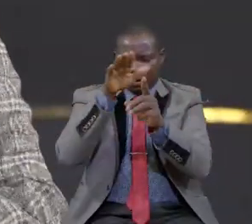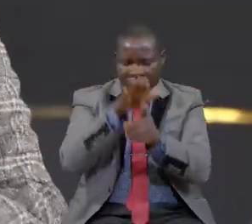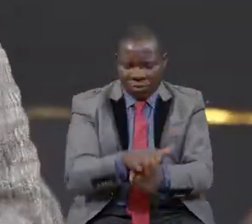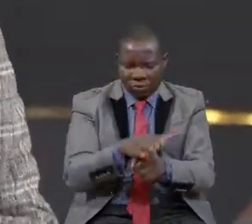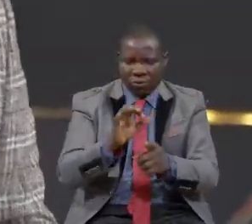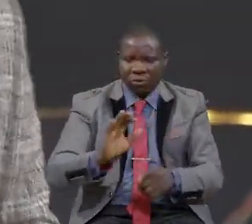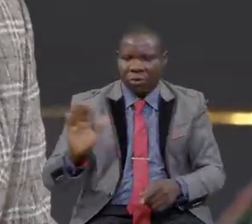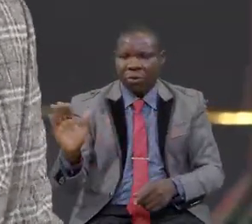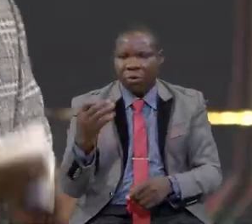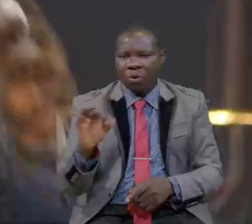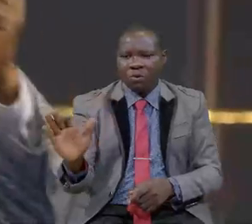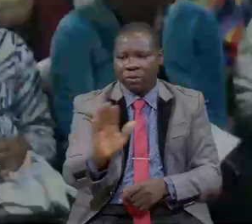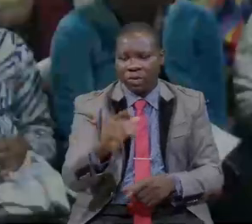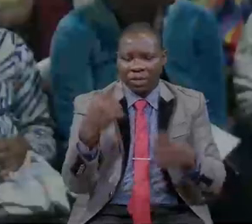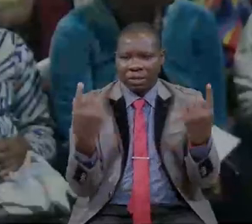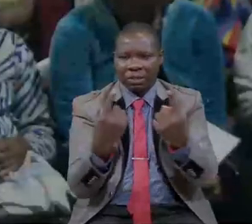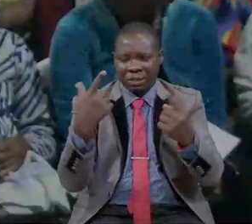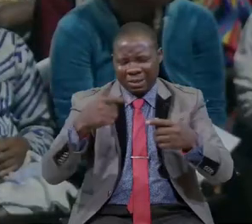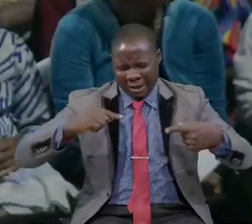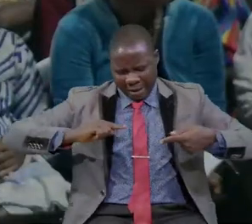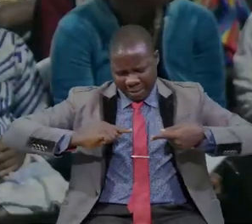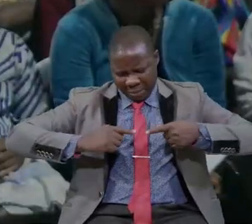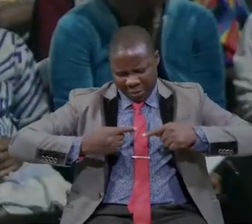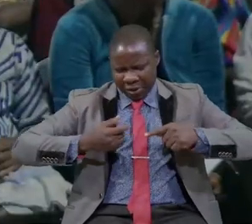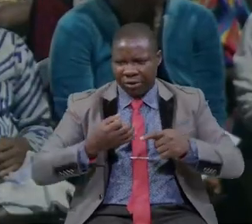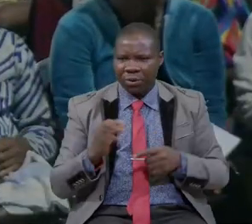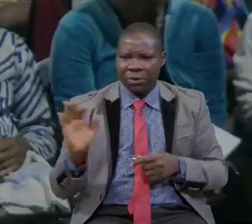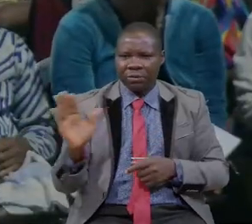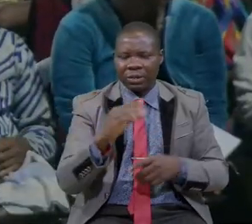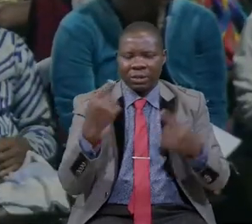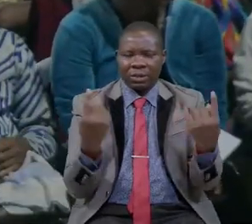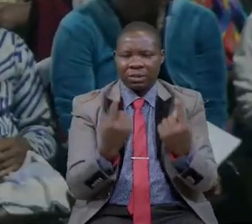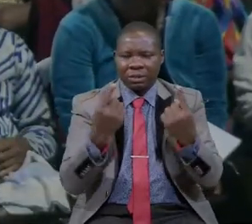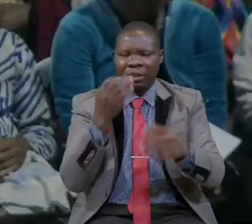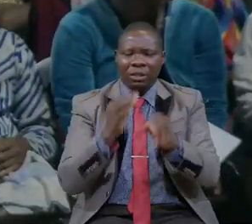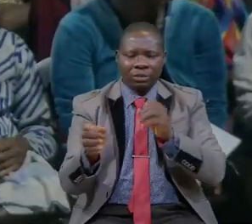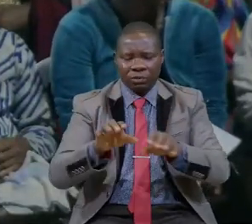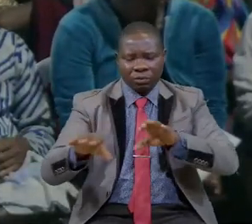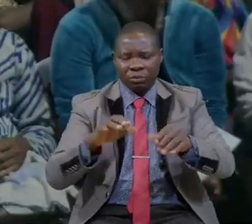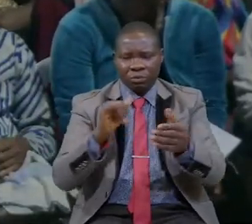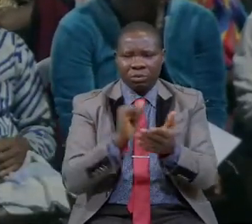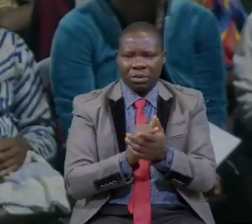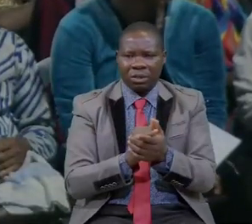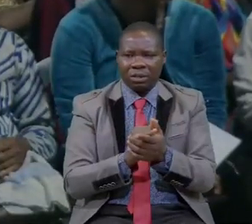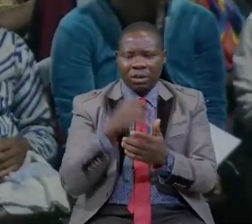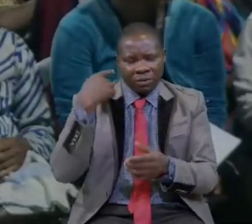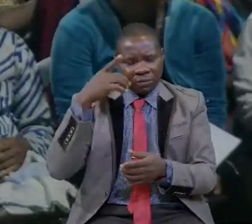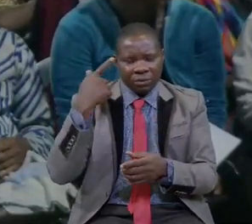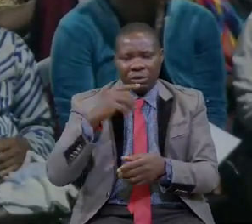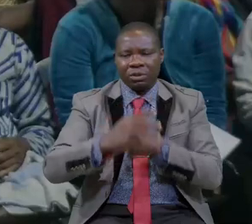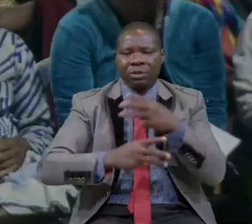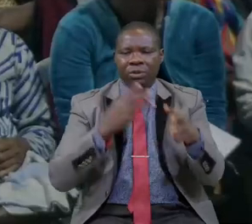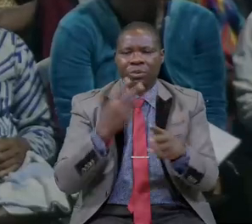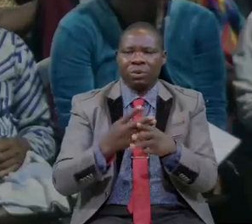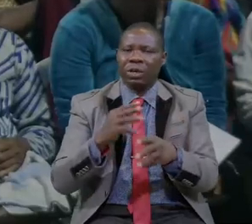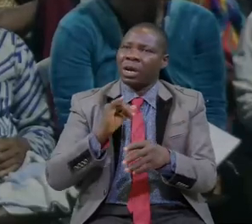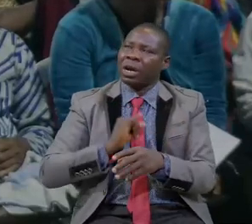the pain of their sin. If you do that for the world, I will